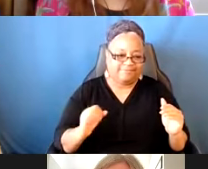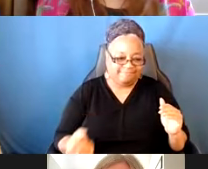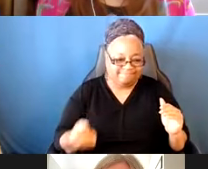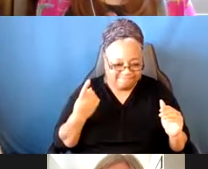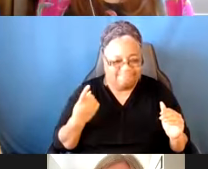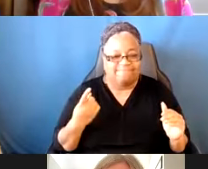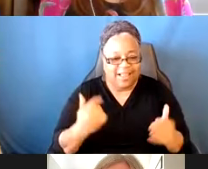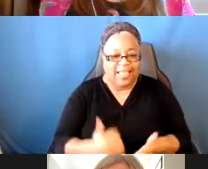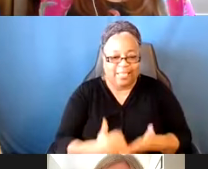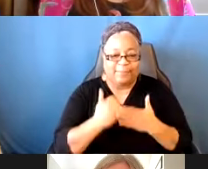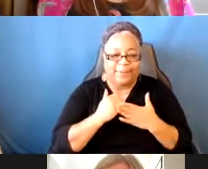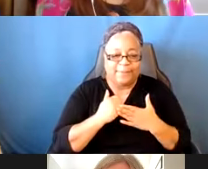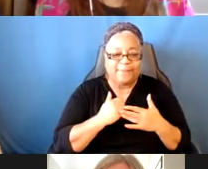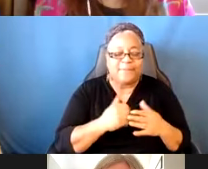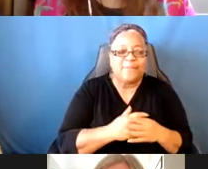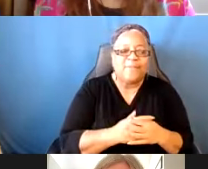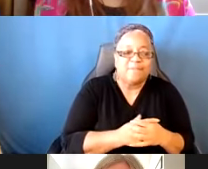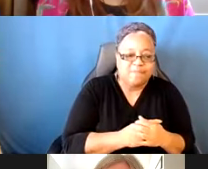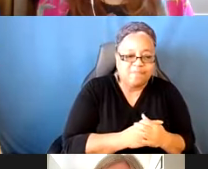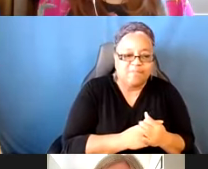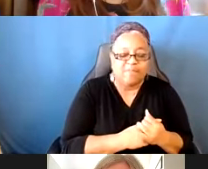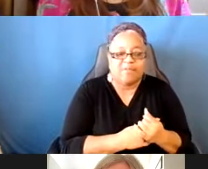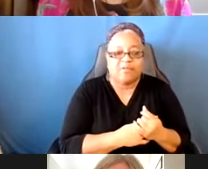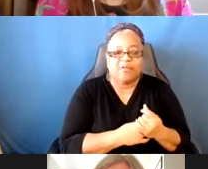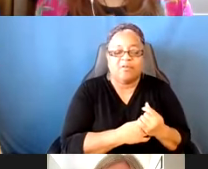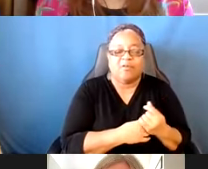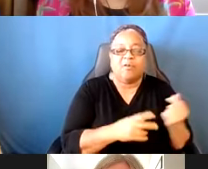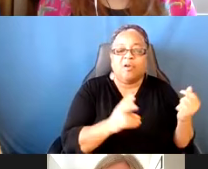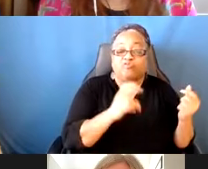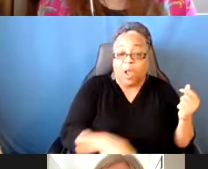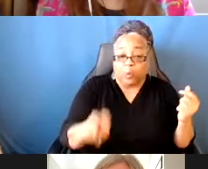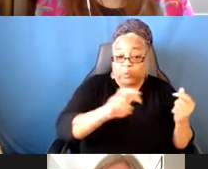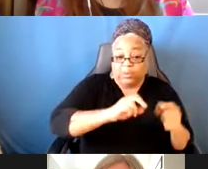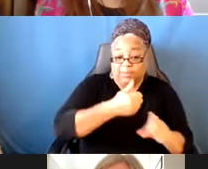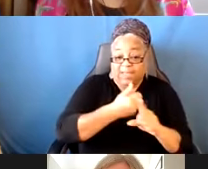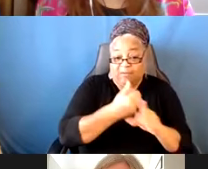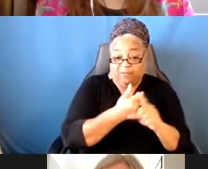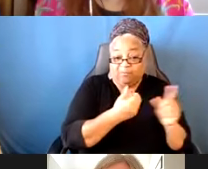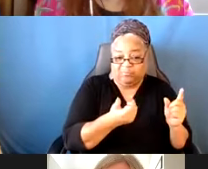of safety. So the routes themselves are